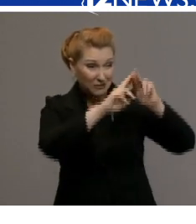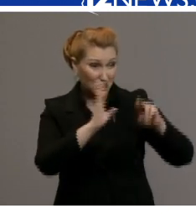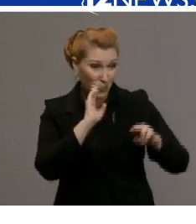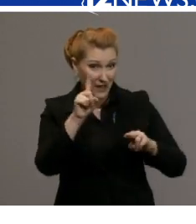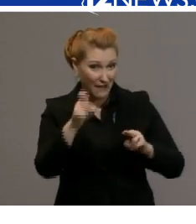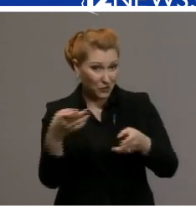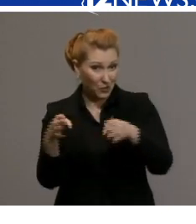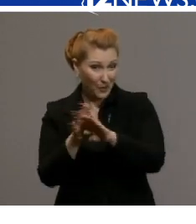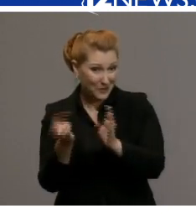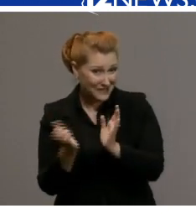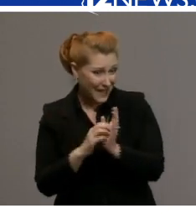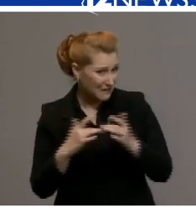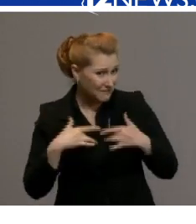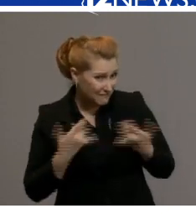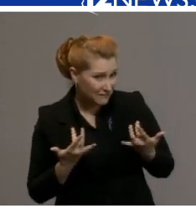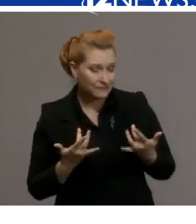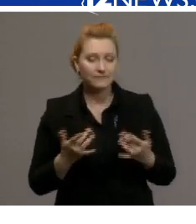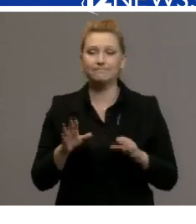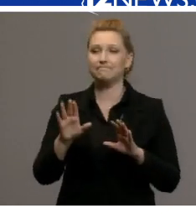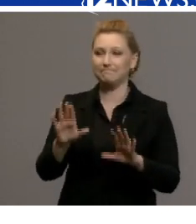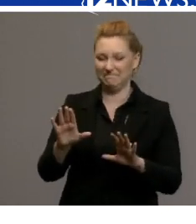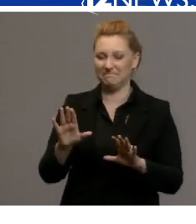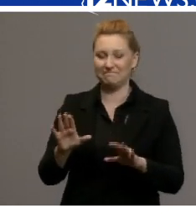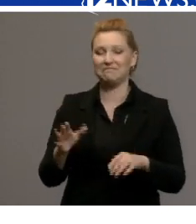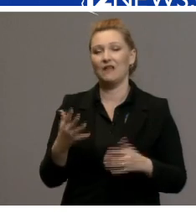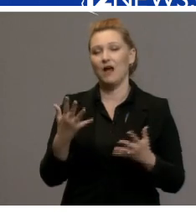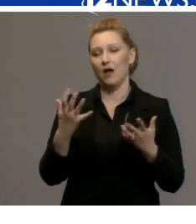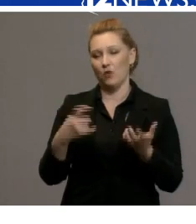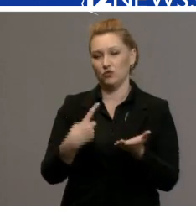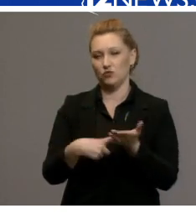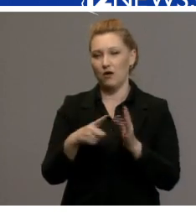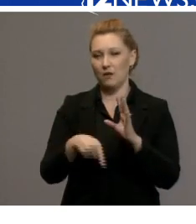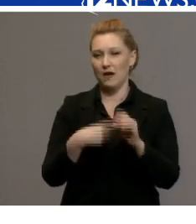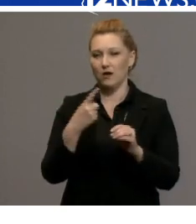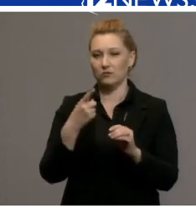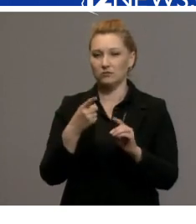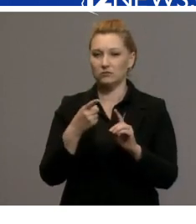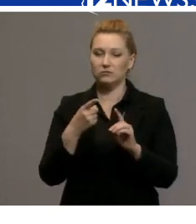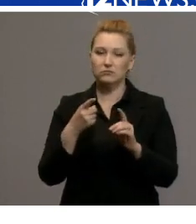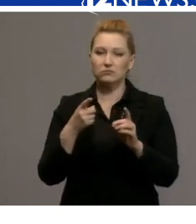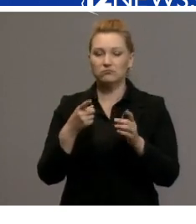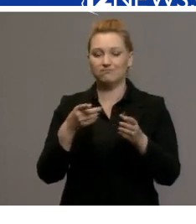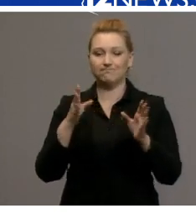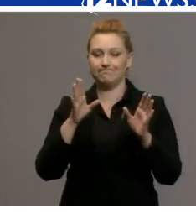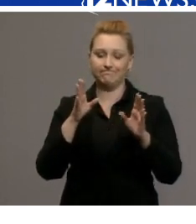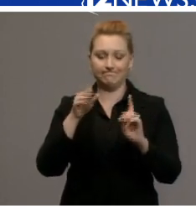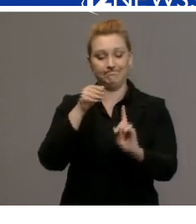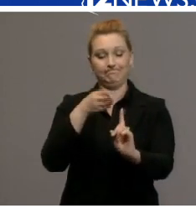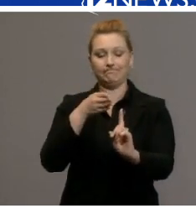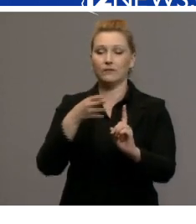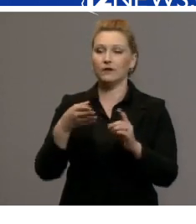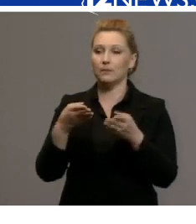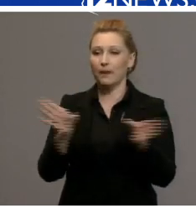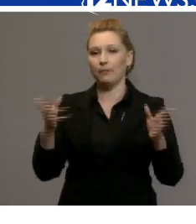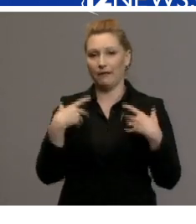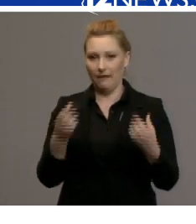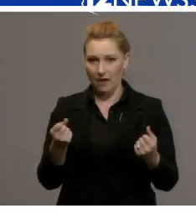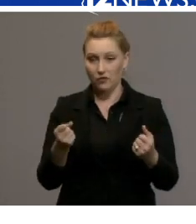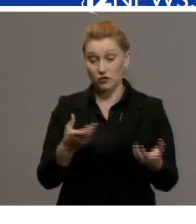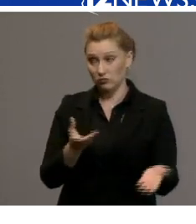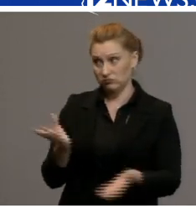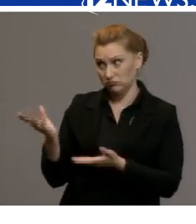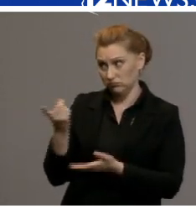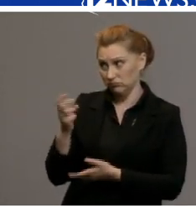decision from a public health perspective. So I'm going to let the public health expert address it. Dr. Chris? So